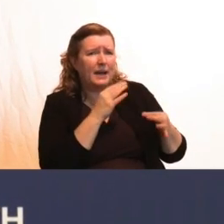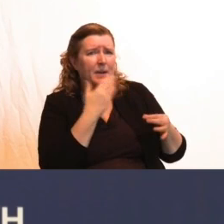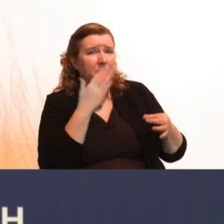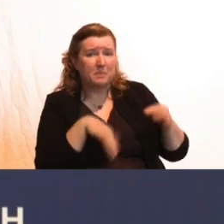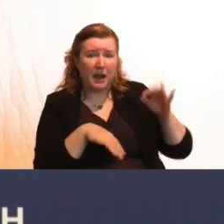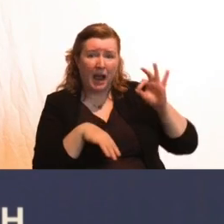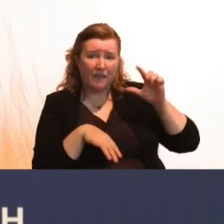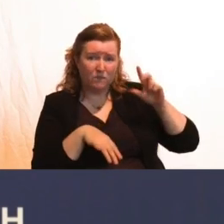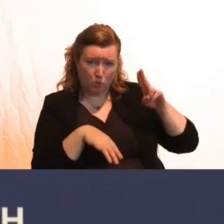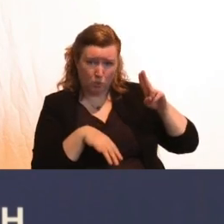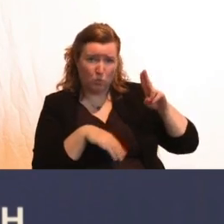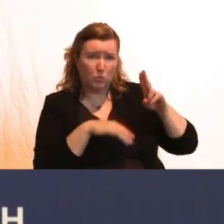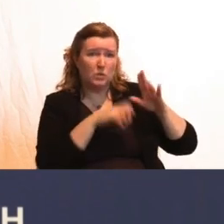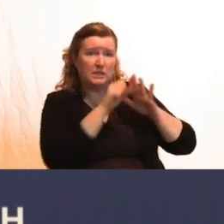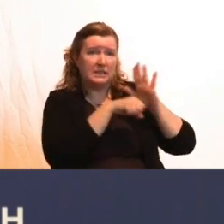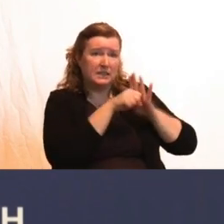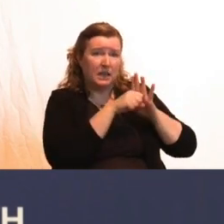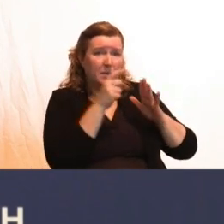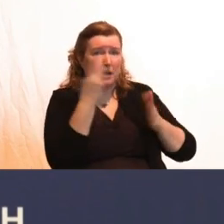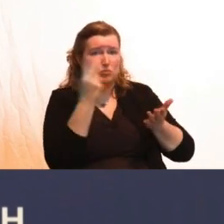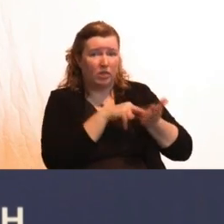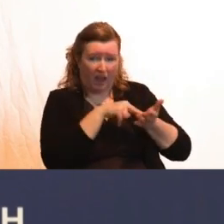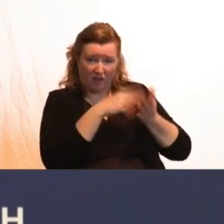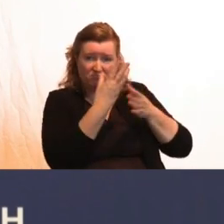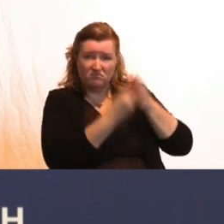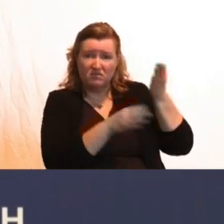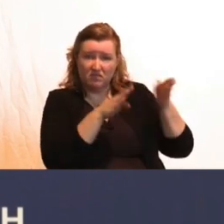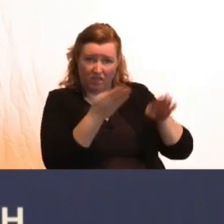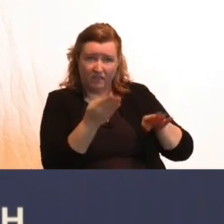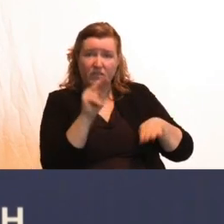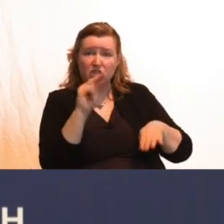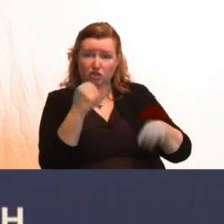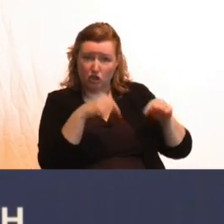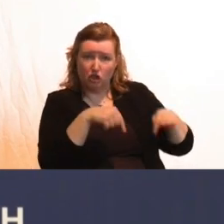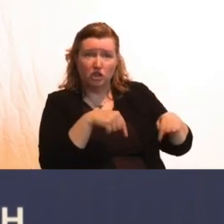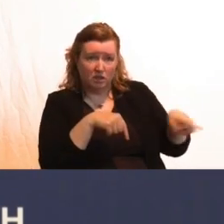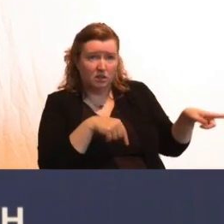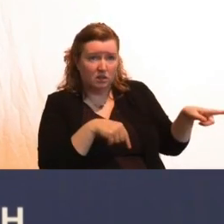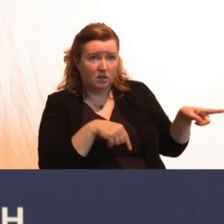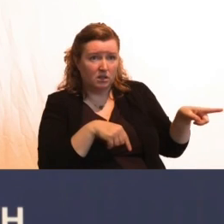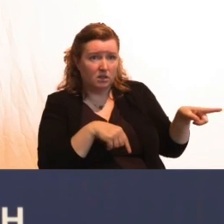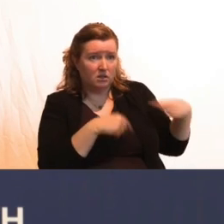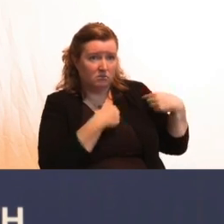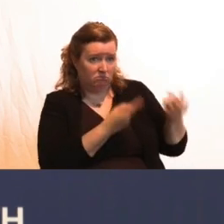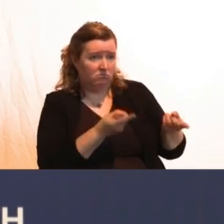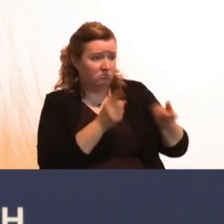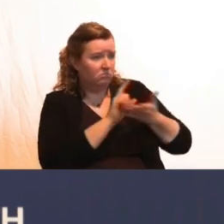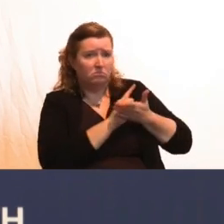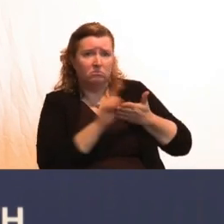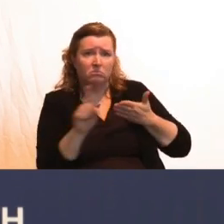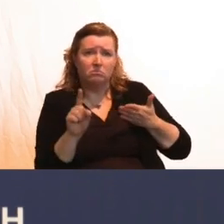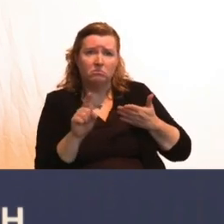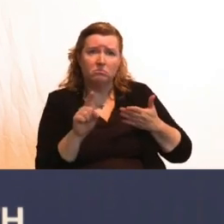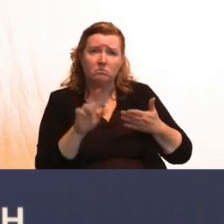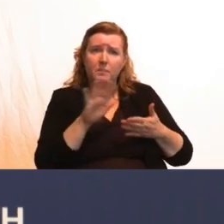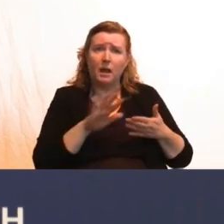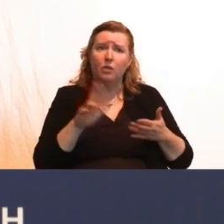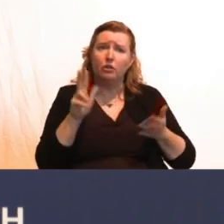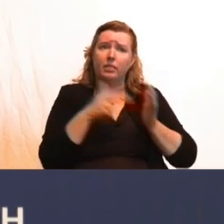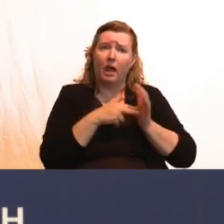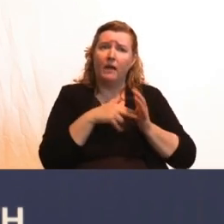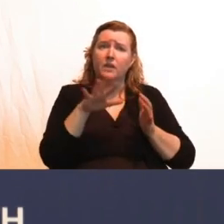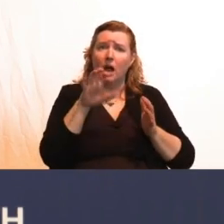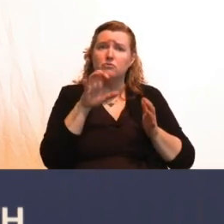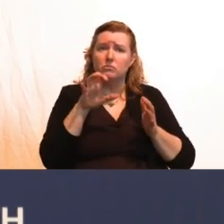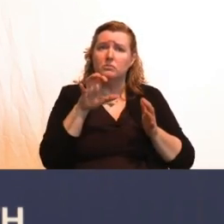at the past week, we're running at about 3,500 if you just annualize the last week. Not confirmed, but the actual, what the hospitals